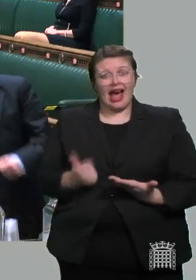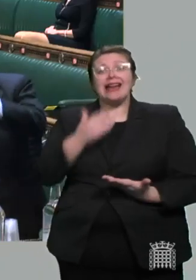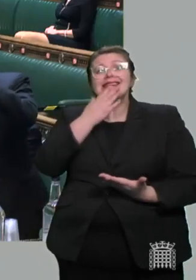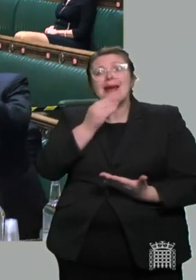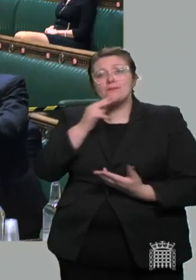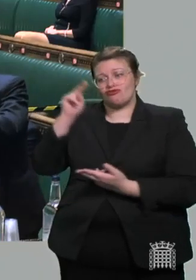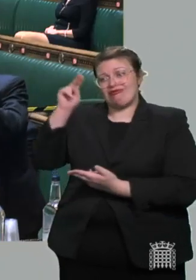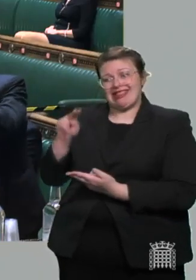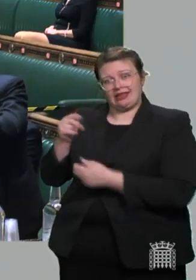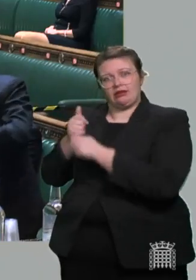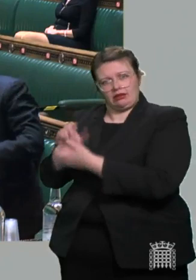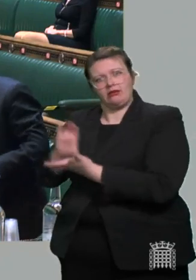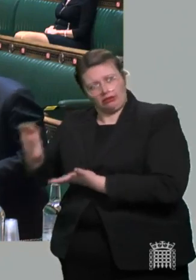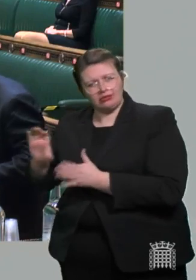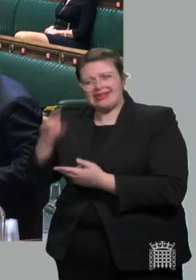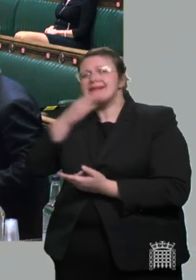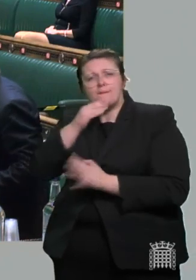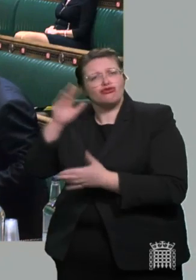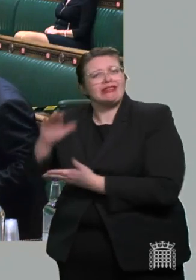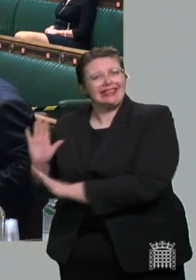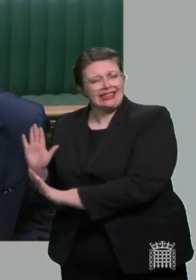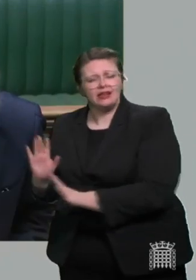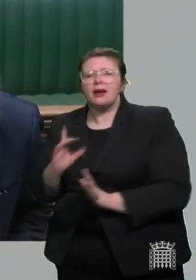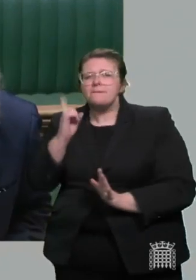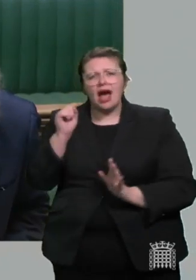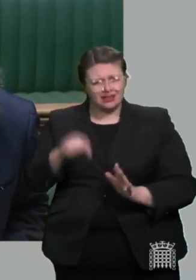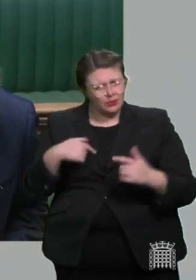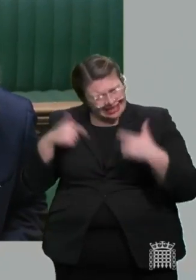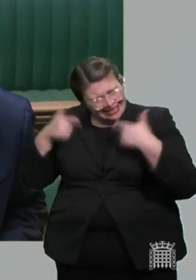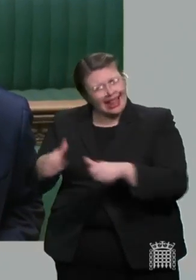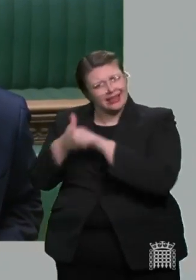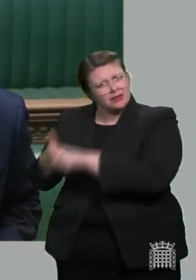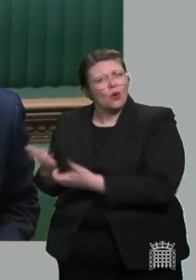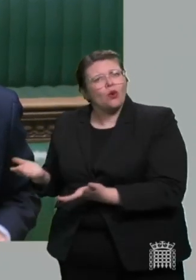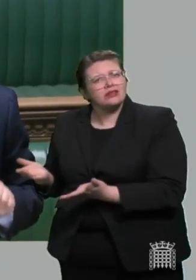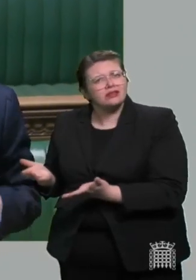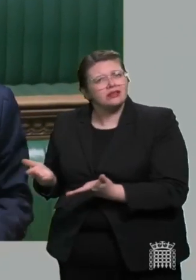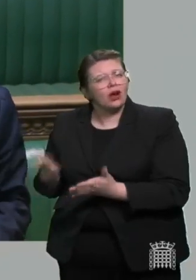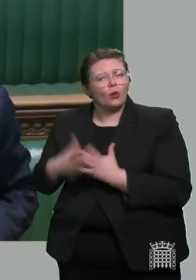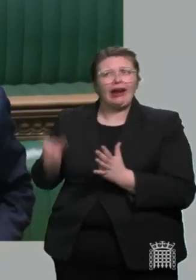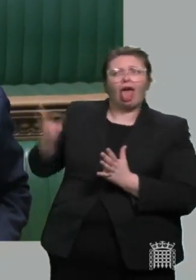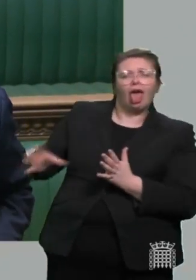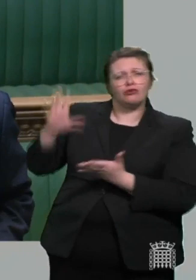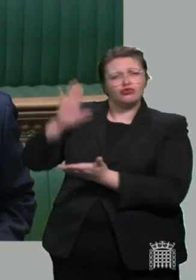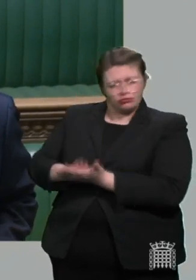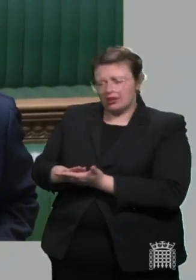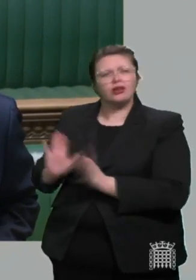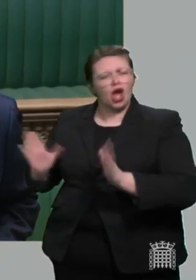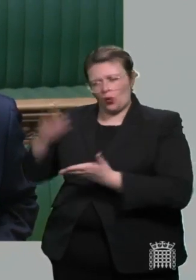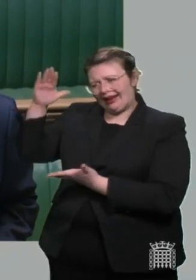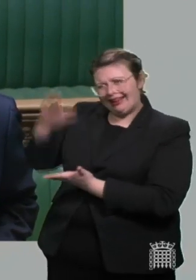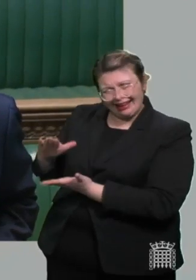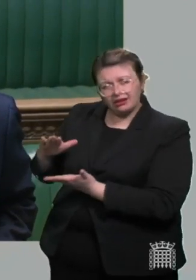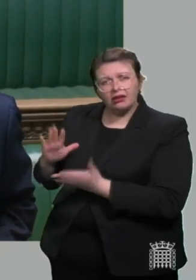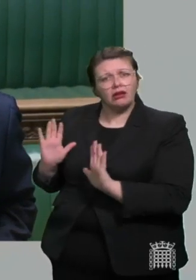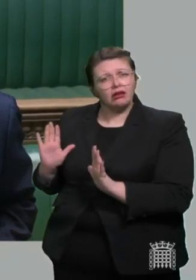Mr Speaker, that when it comes to our duty to the people of Yemen, we continue to step up to the plate. A contribution of £214